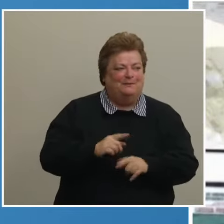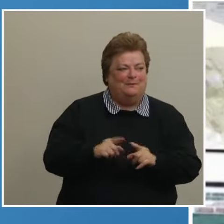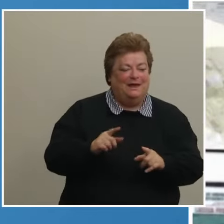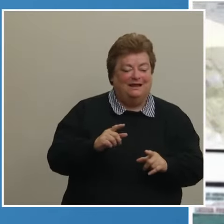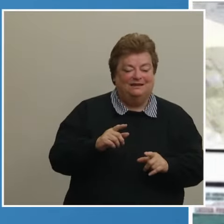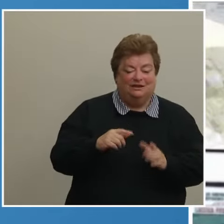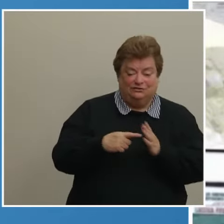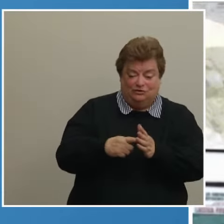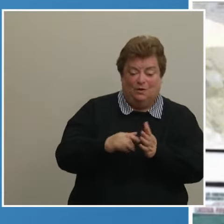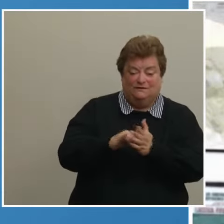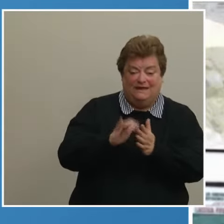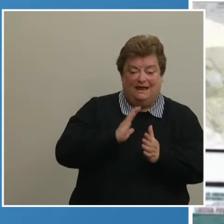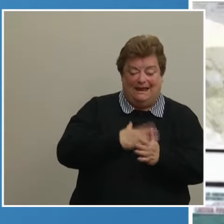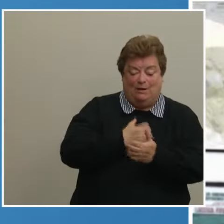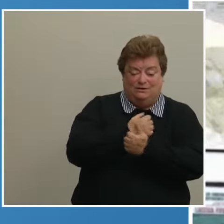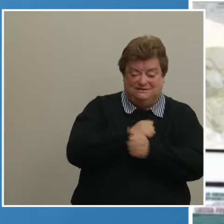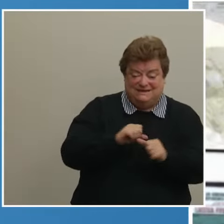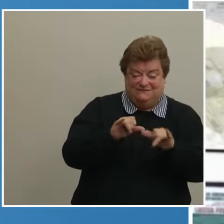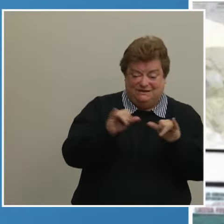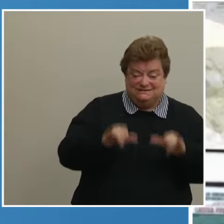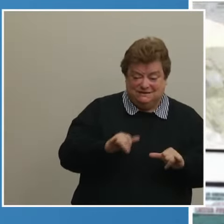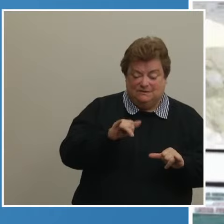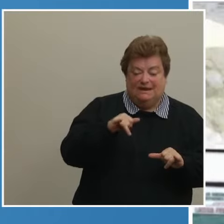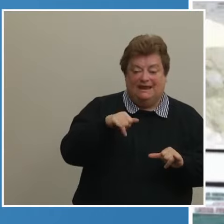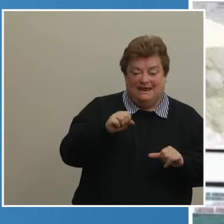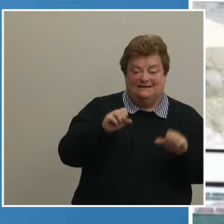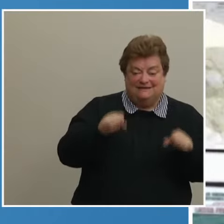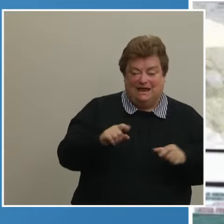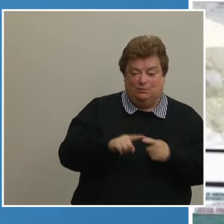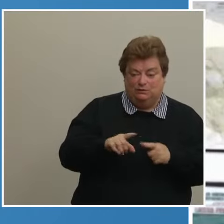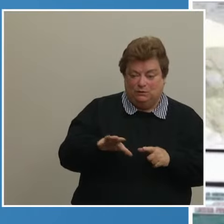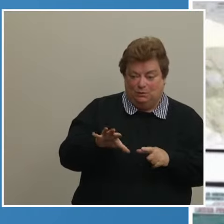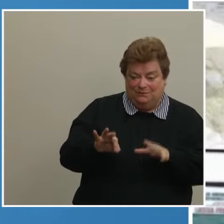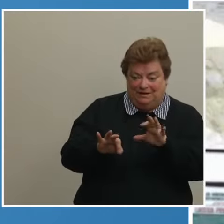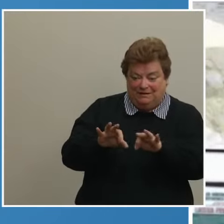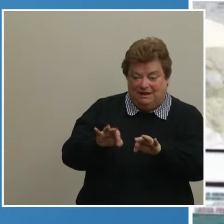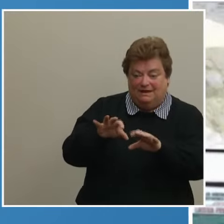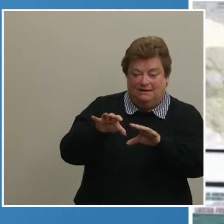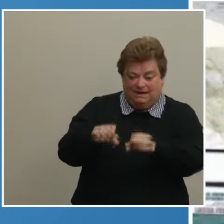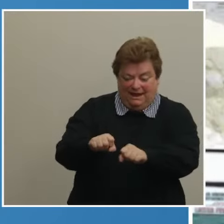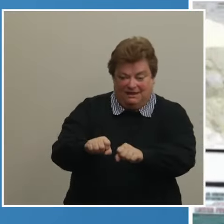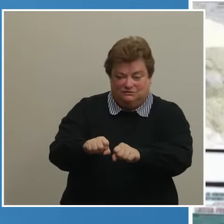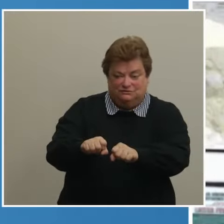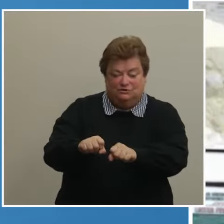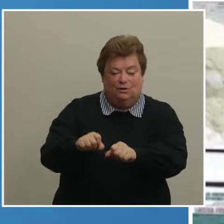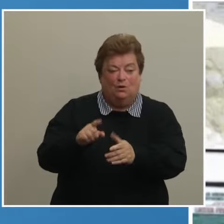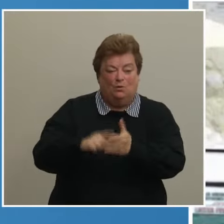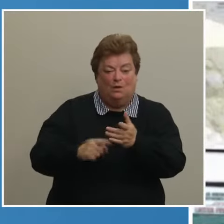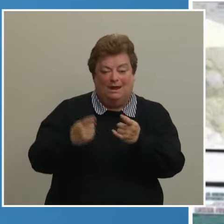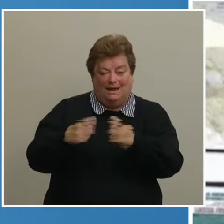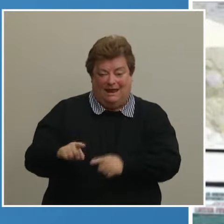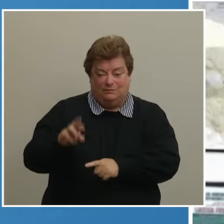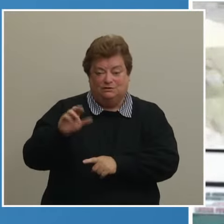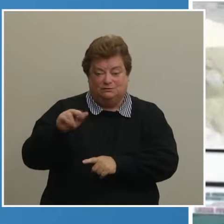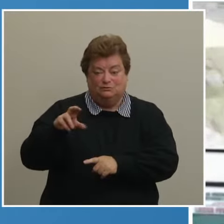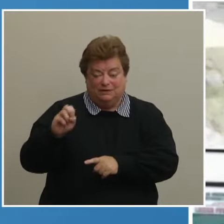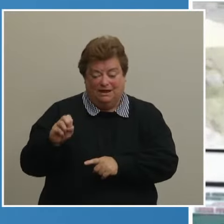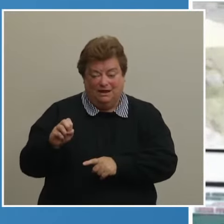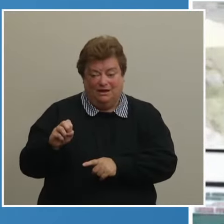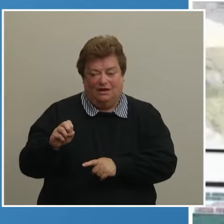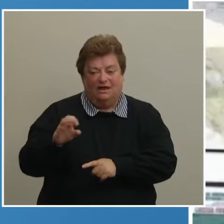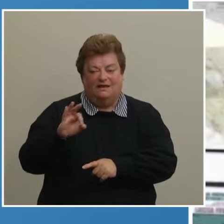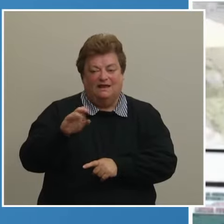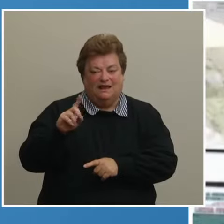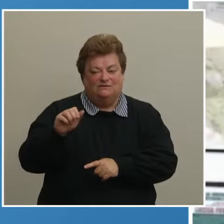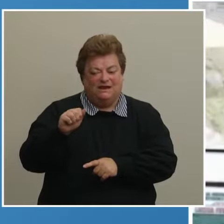are working very well and are able to pick up what are incredibly rare events, and that the FDA is